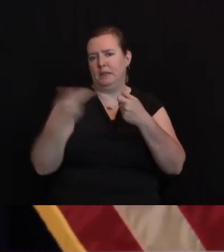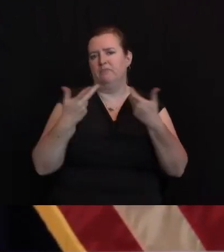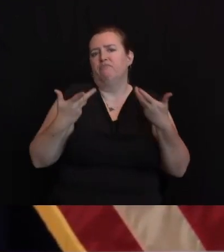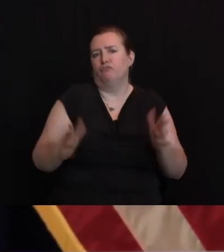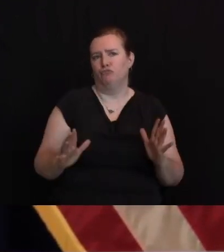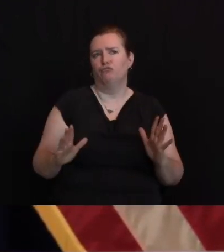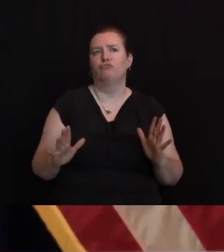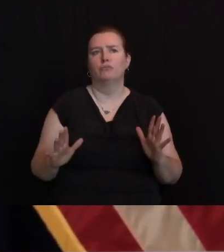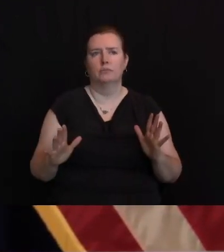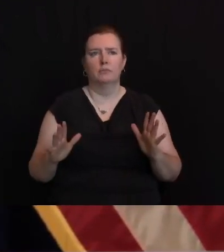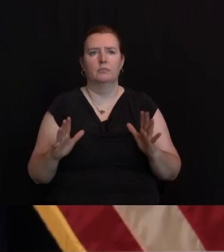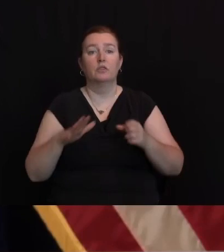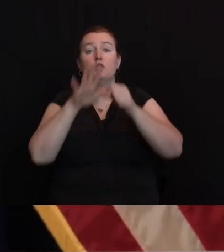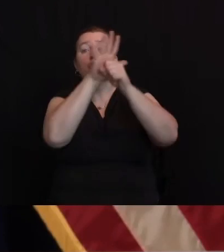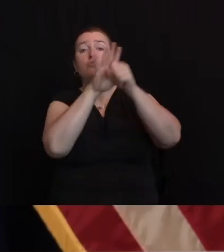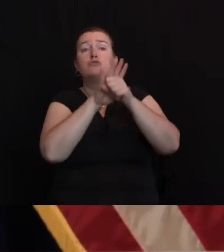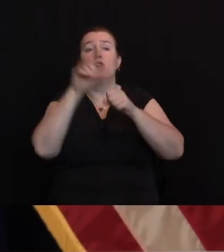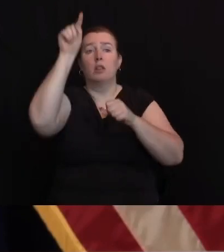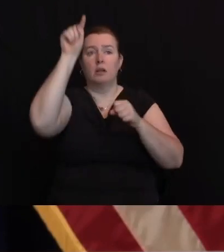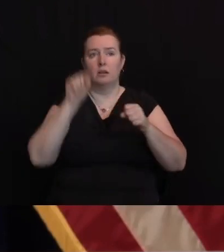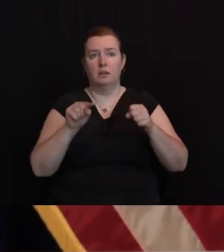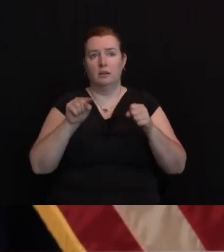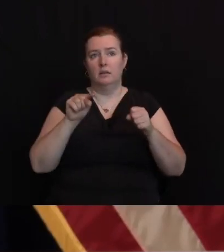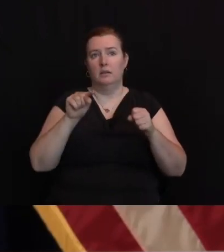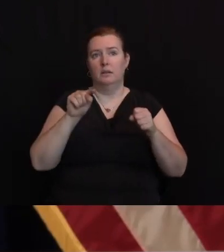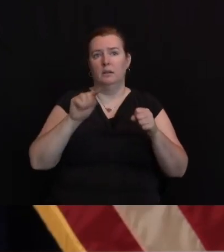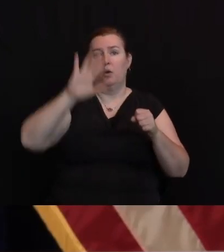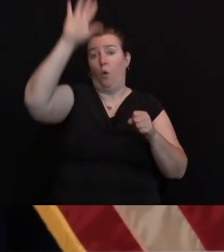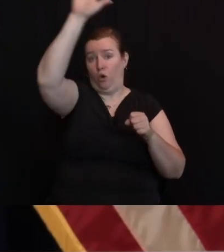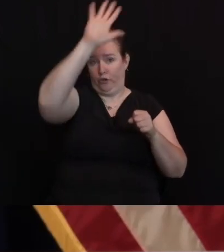3.5 million were without